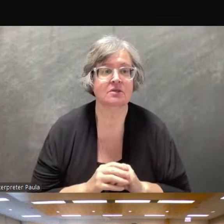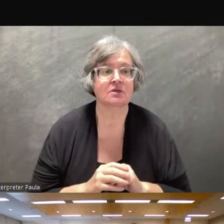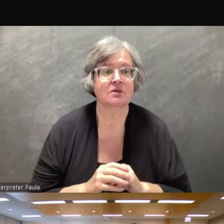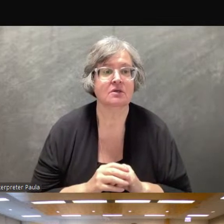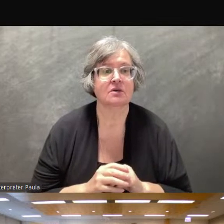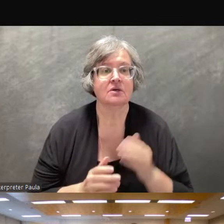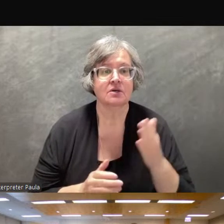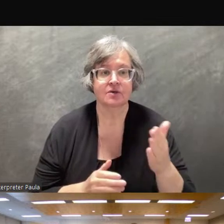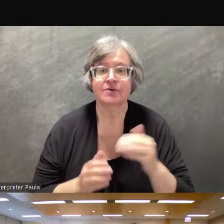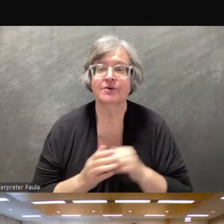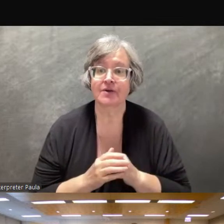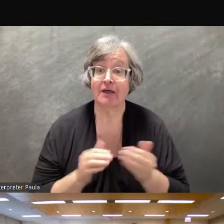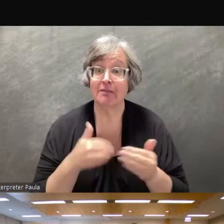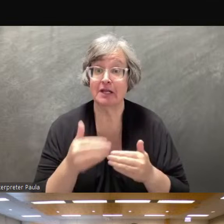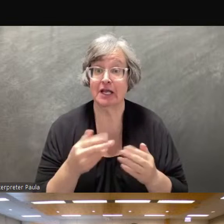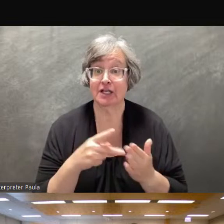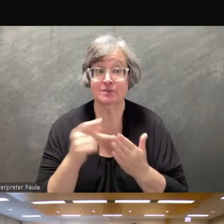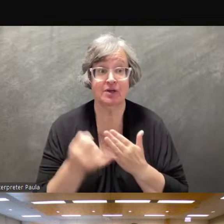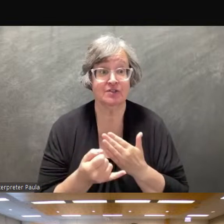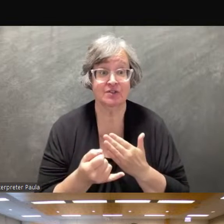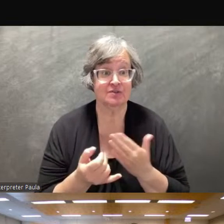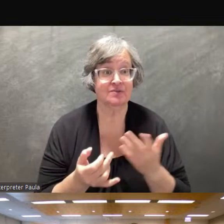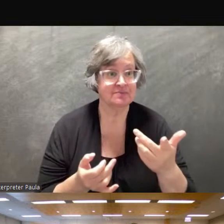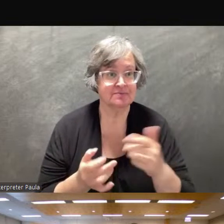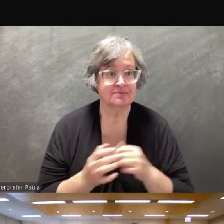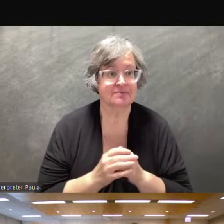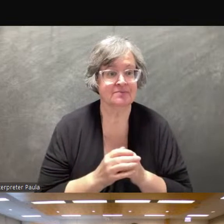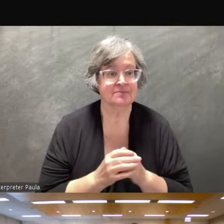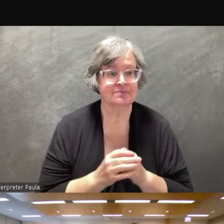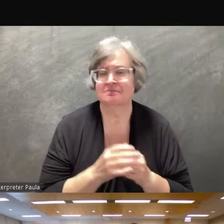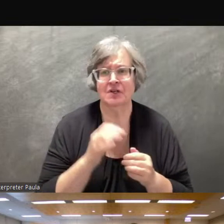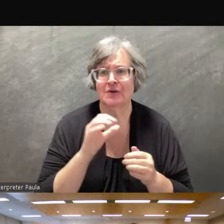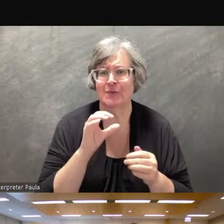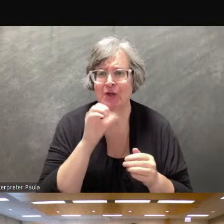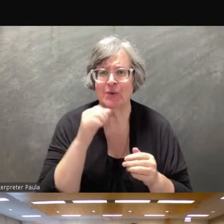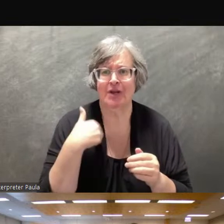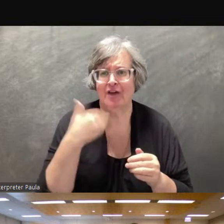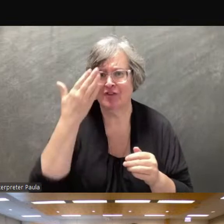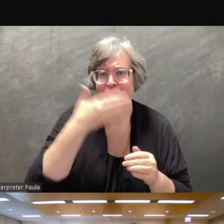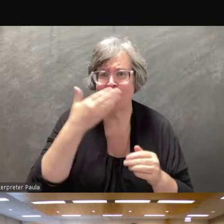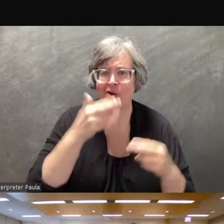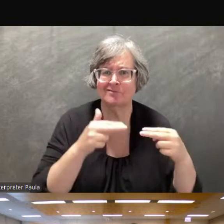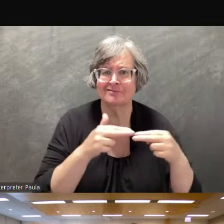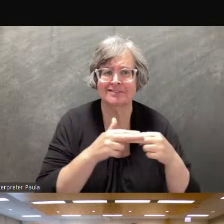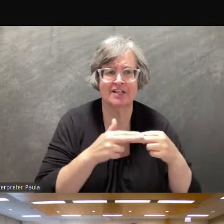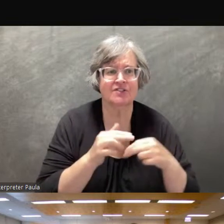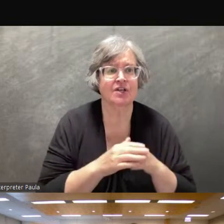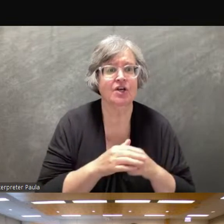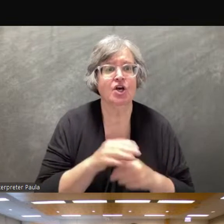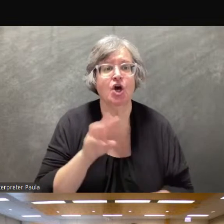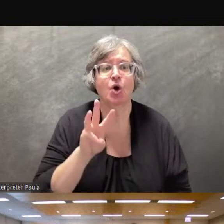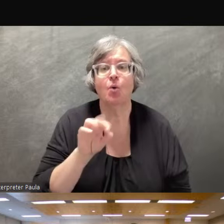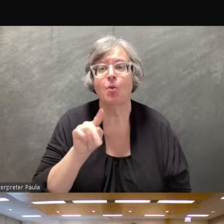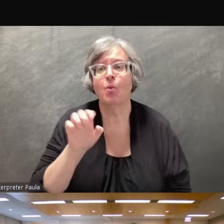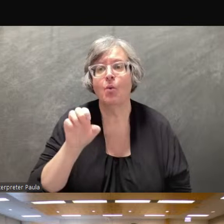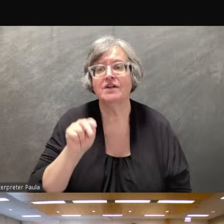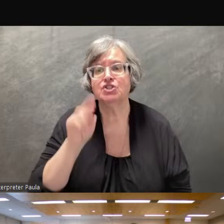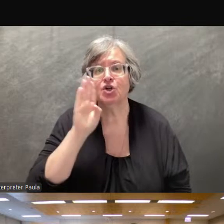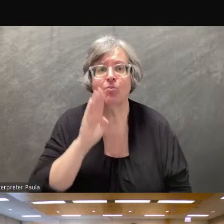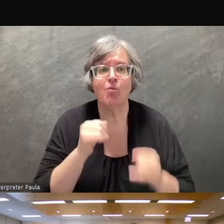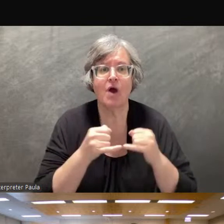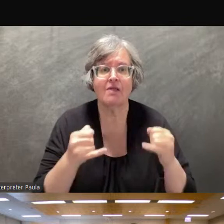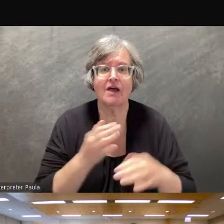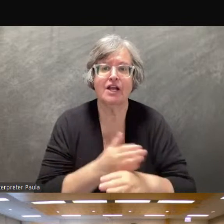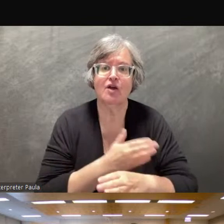Moving on to our next project, which doesn't have a cover slide for whatever reason. This is the Western Brown Line Station Improvement Project. This is a new project that we've